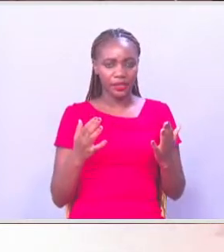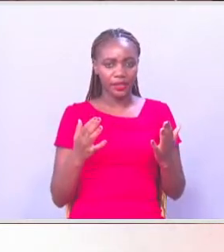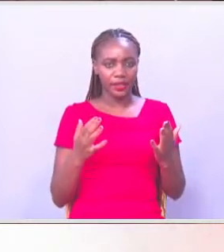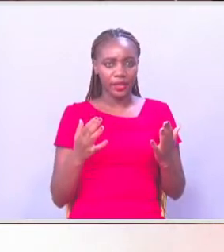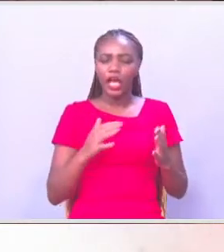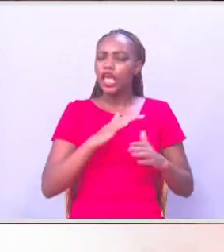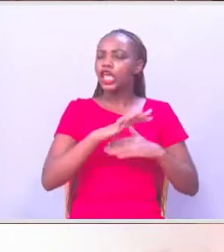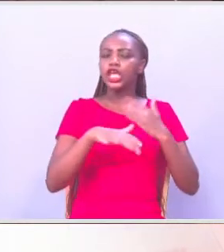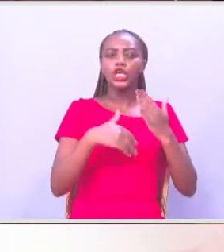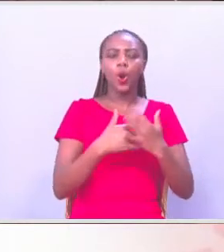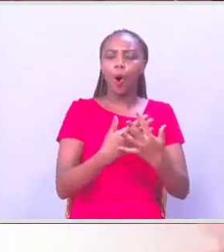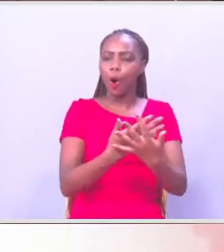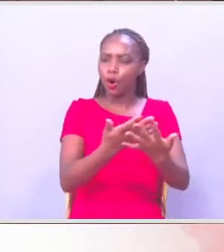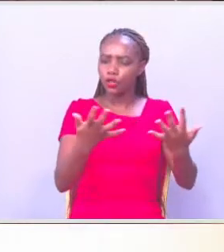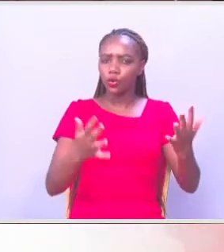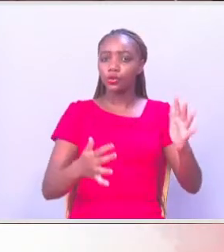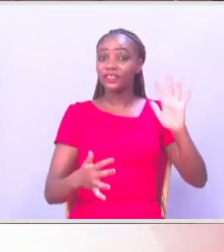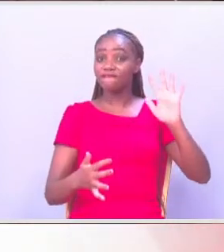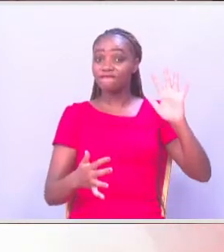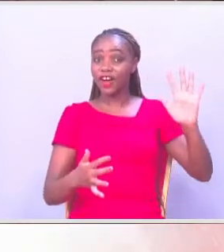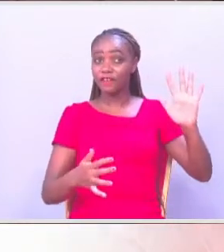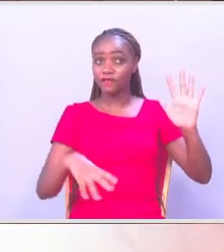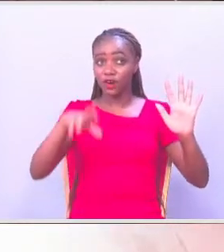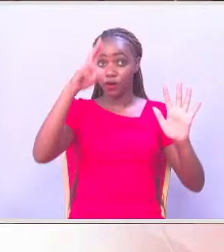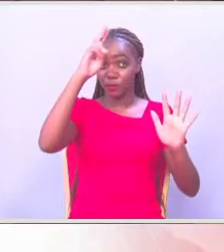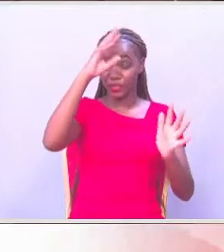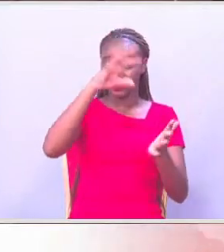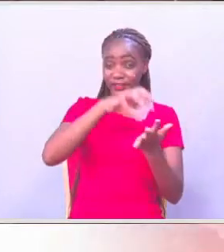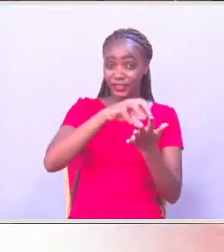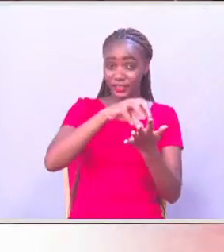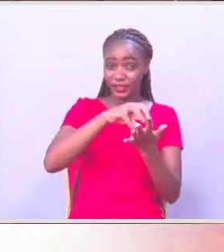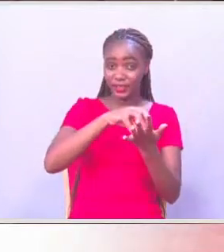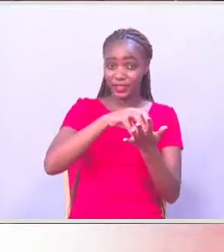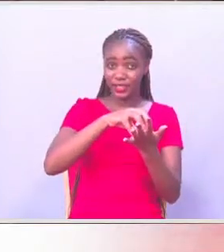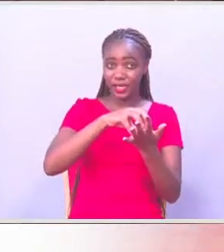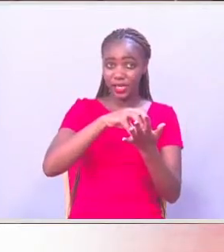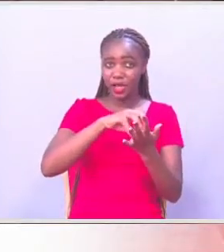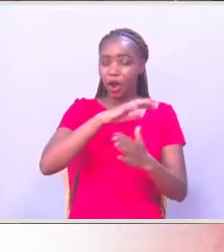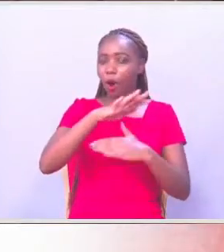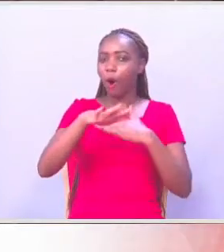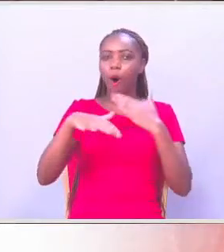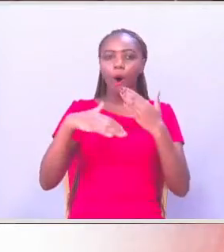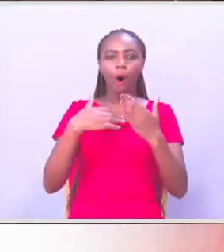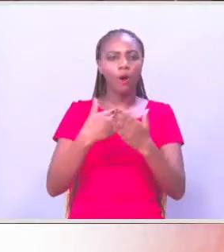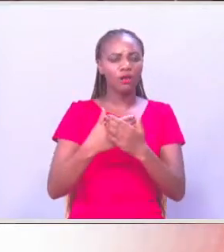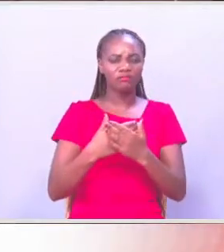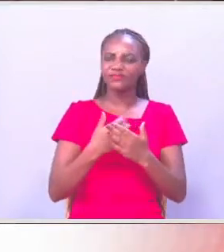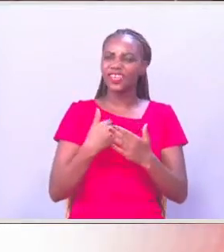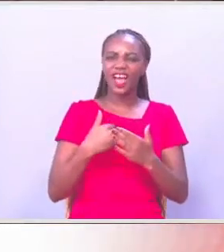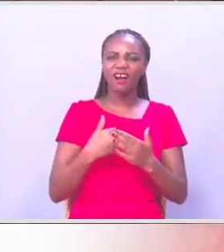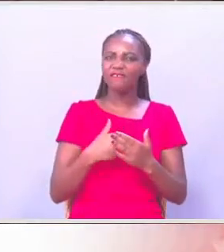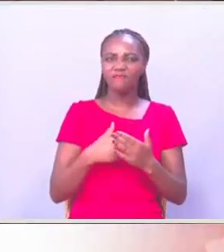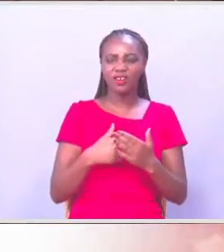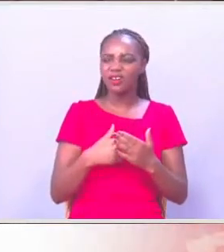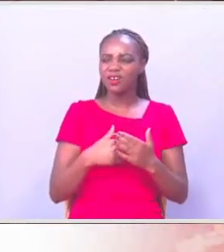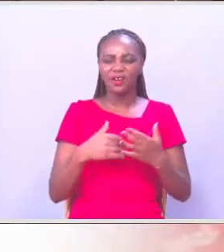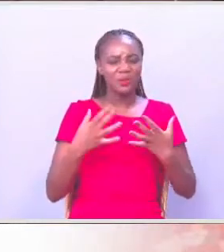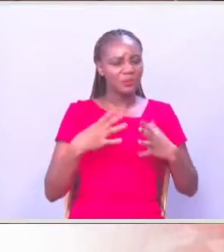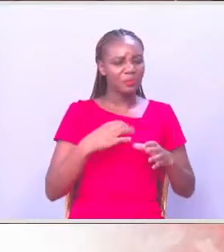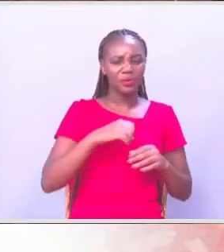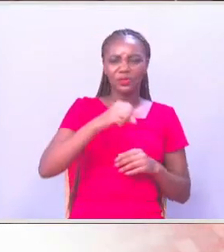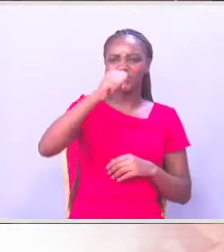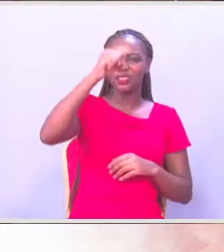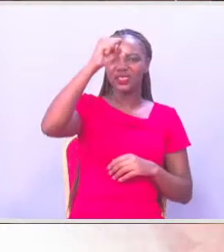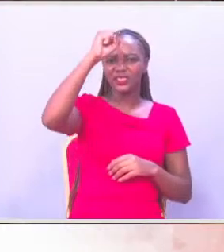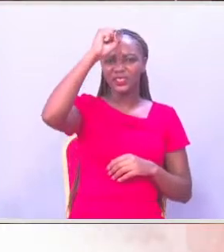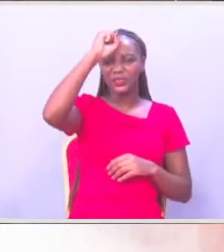In all those 5 police stations I'm talking about, they were all foolish people. Ni wale watu ni